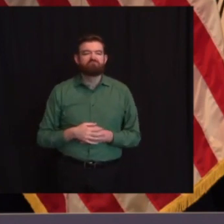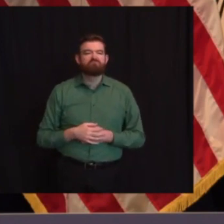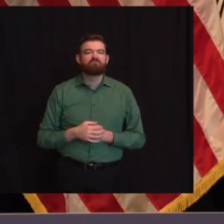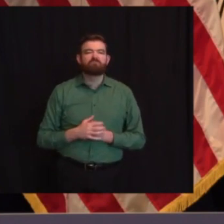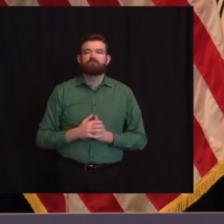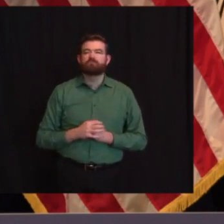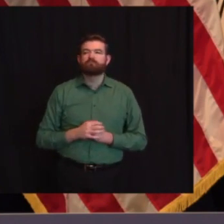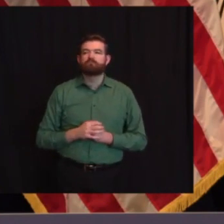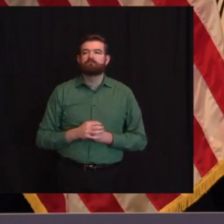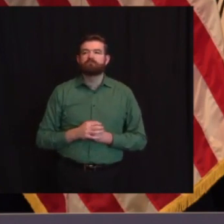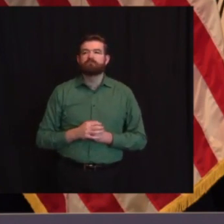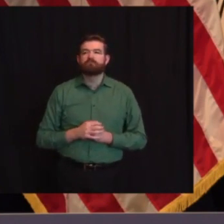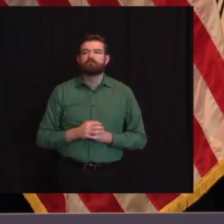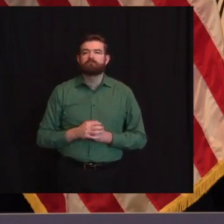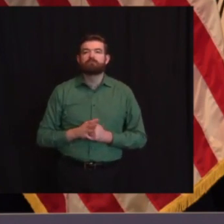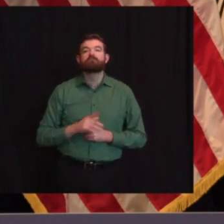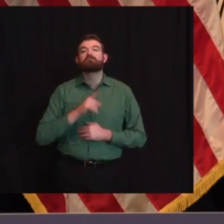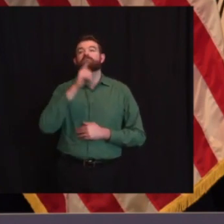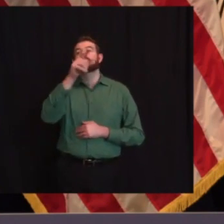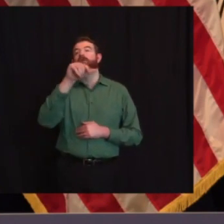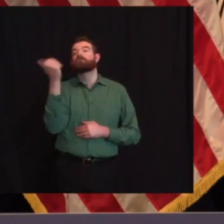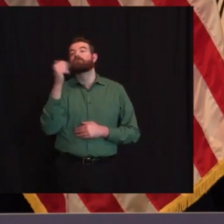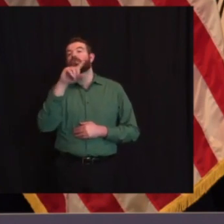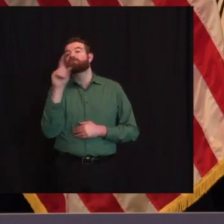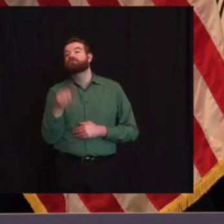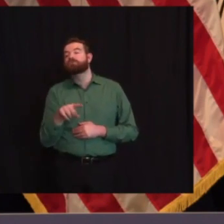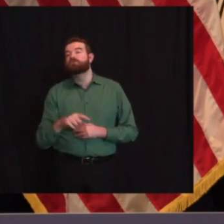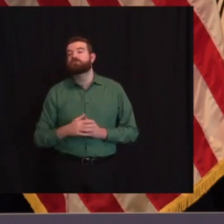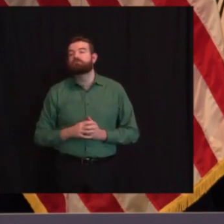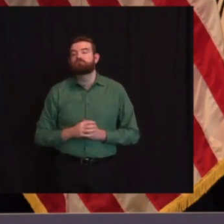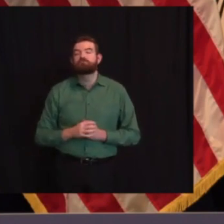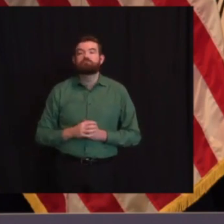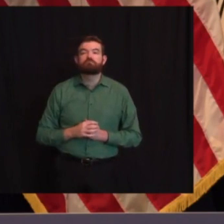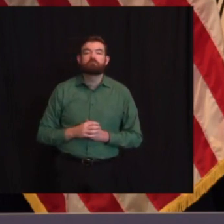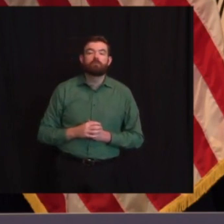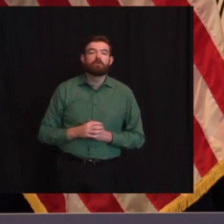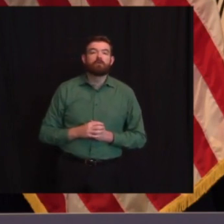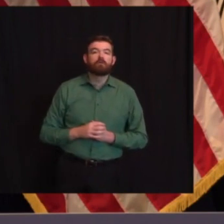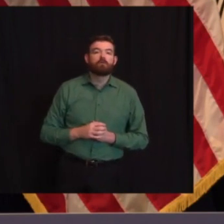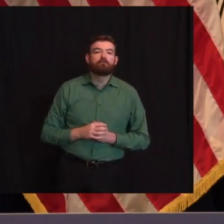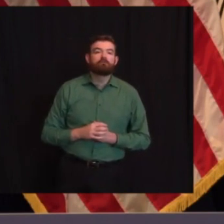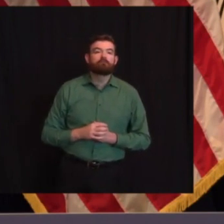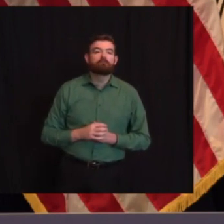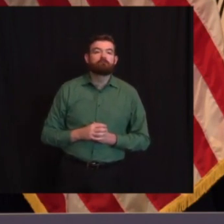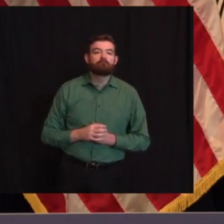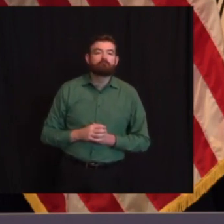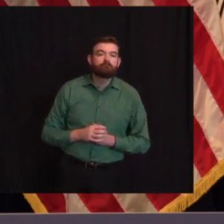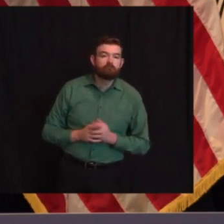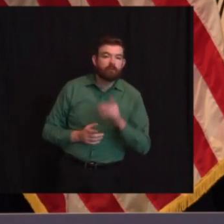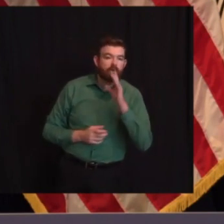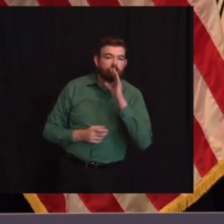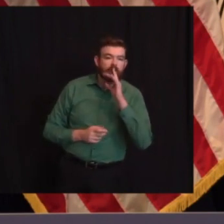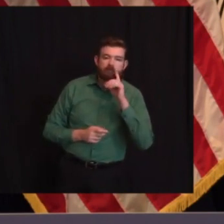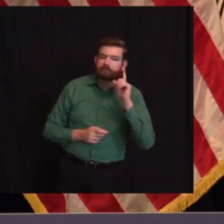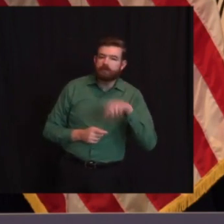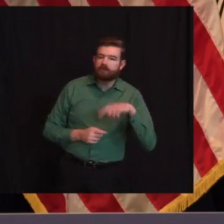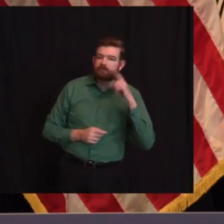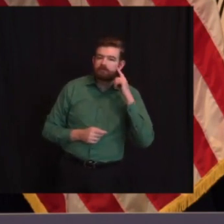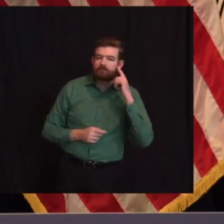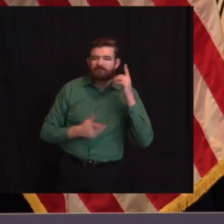Please, and then we'll come back to you in a minute. Hi, Governor. Doug Meligari, Pine Barrens Tribune newspaper. I could barely hear you. I